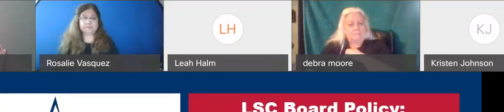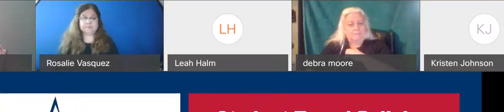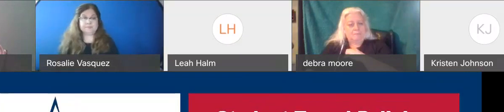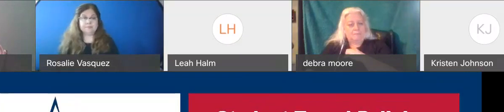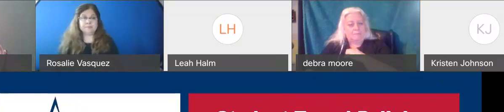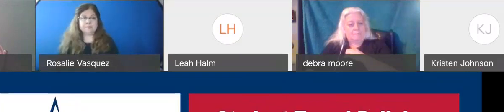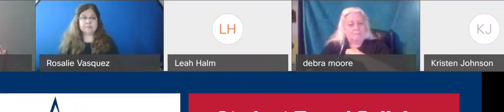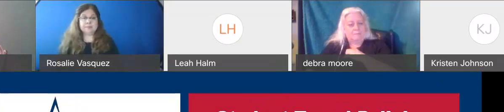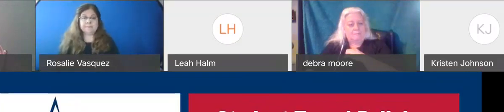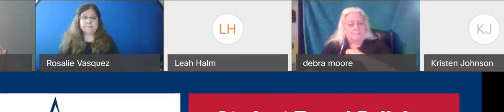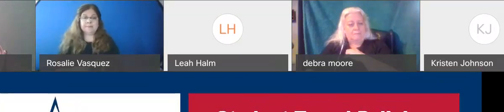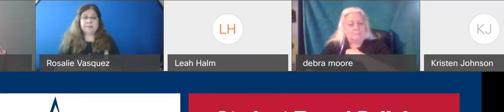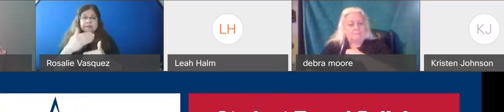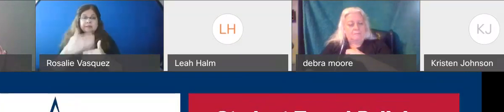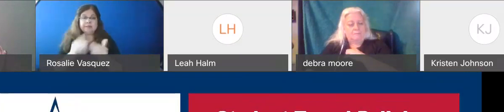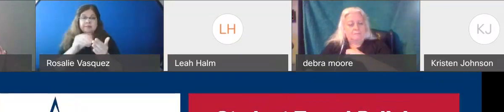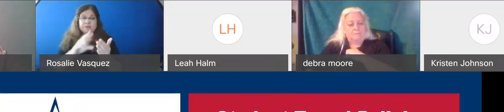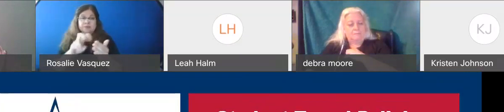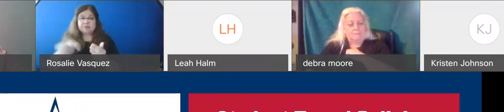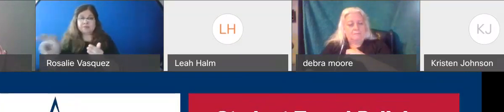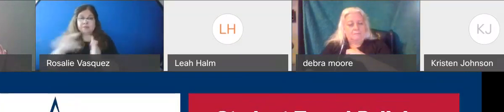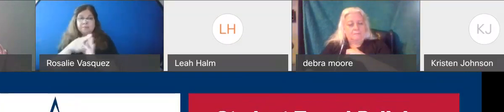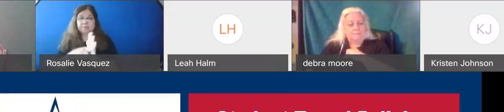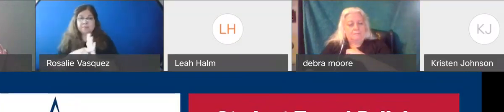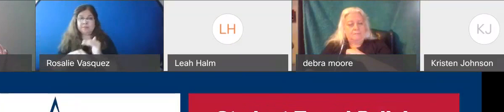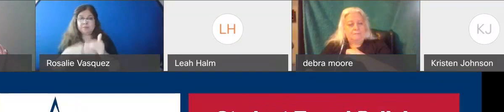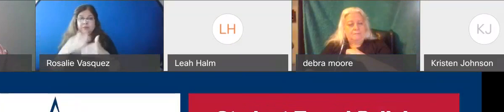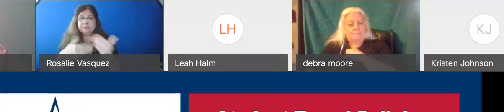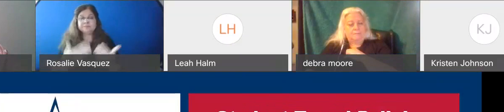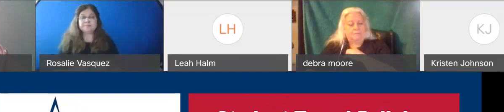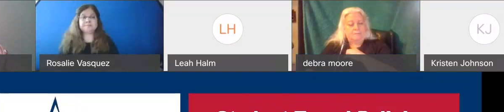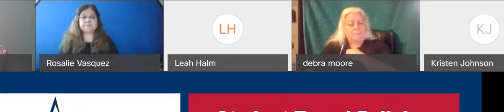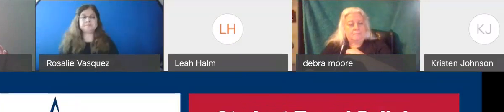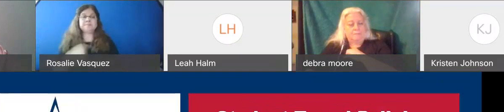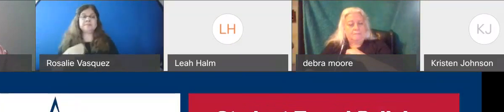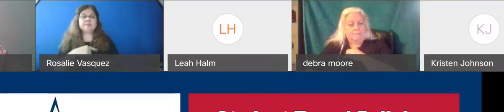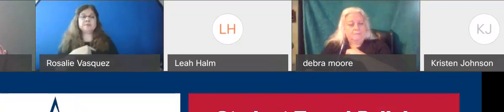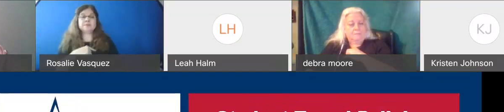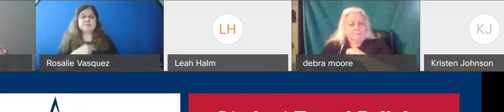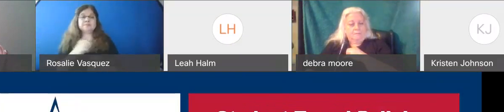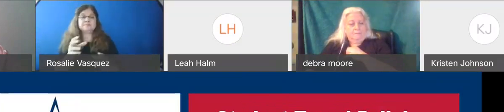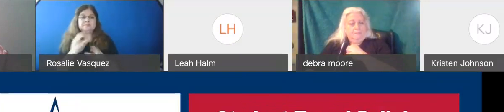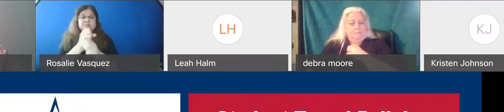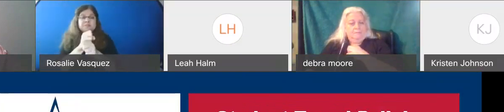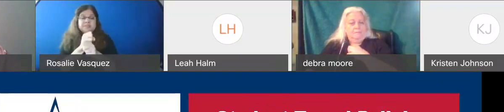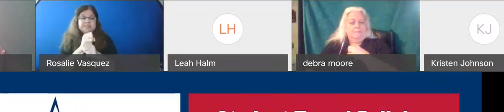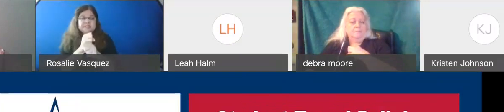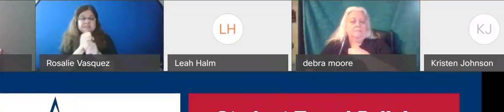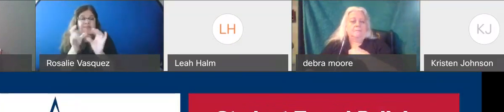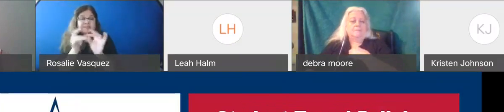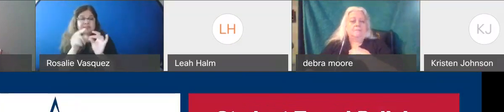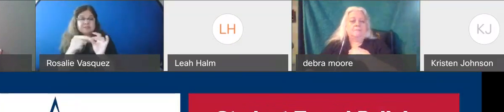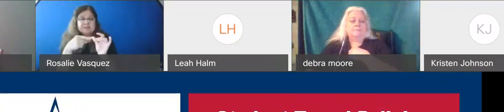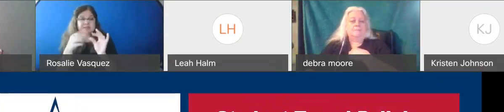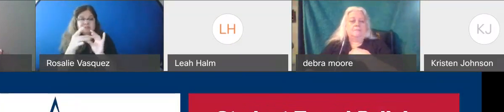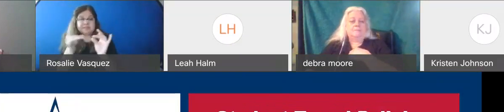All right, so next is student travel policy and procedures. So we're going to just briefly touch on these because, as mentioned